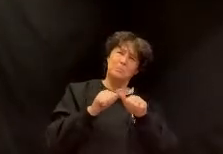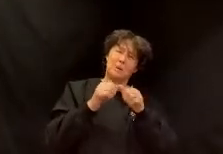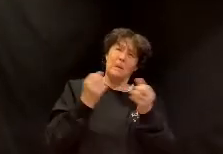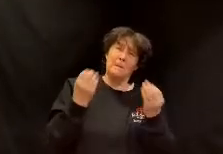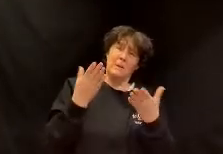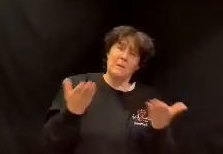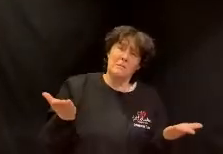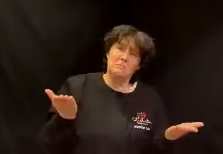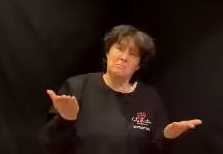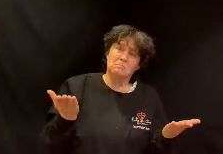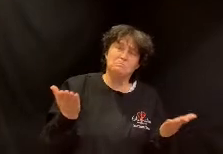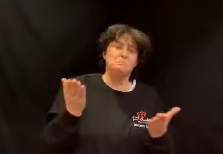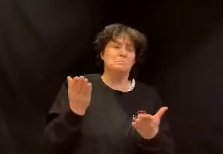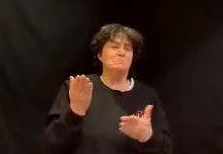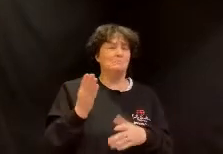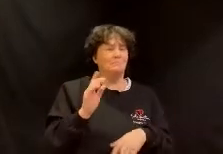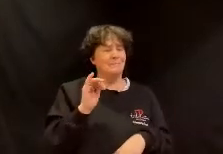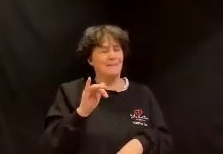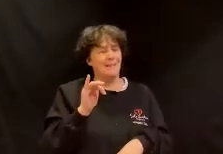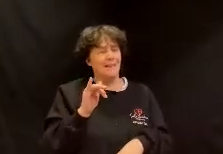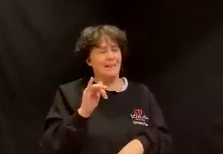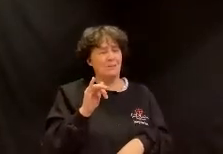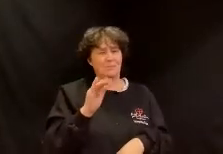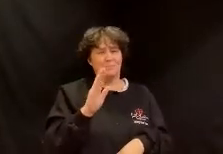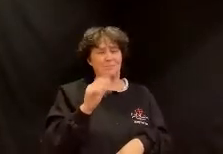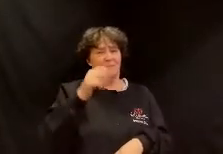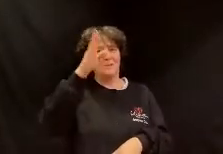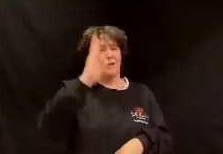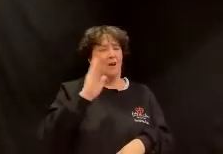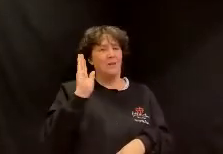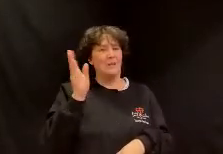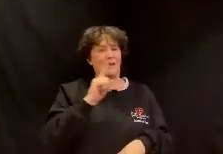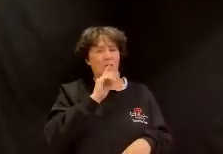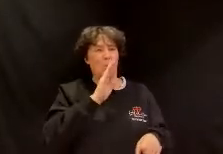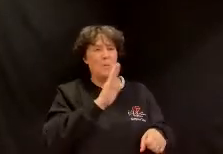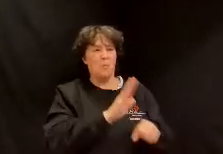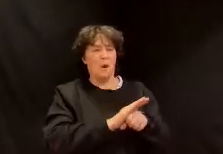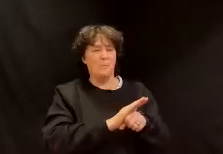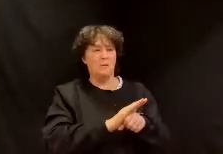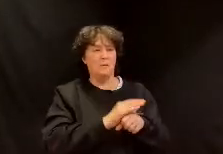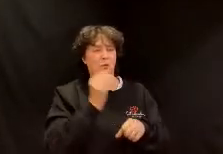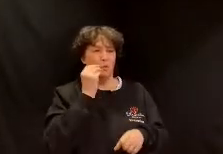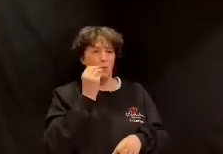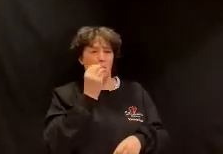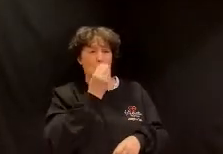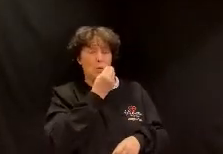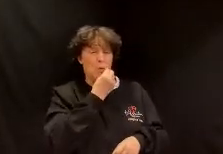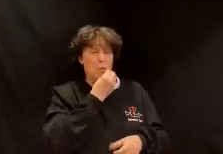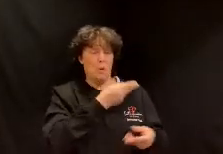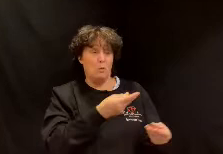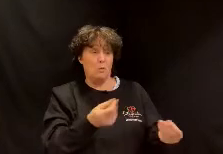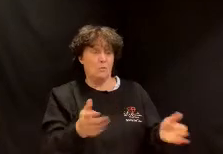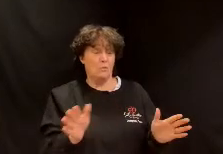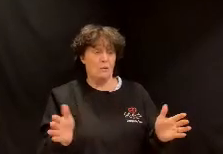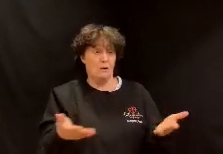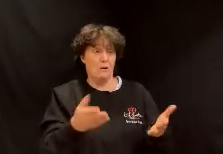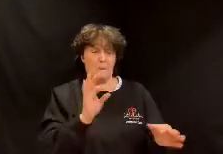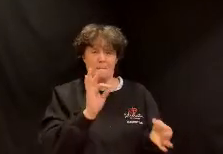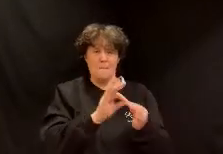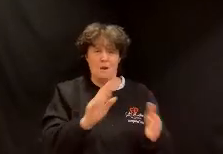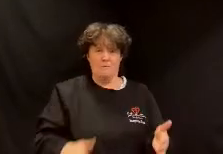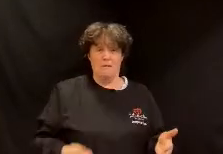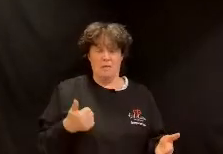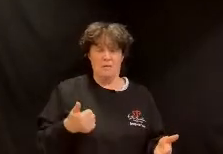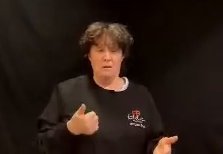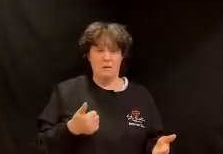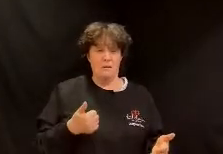happens. Things happen. God never promised us that we would have rose gardens. But he always said he'd show up and he'd be